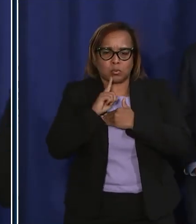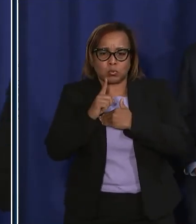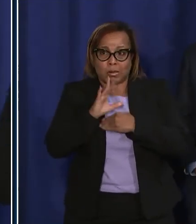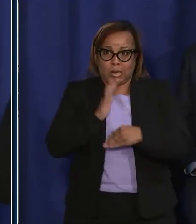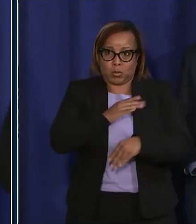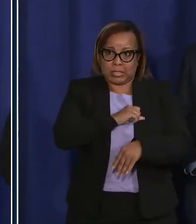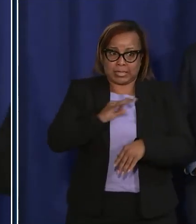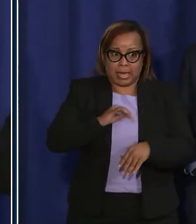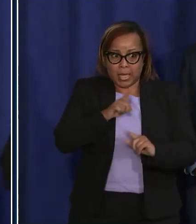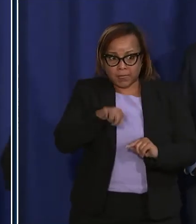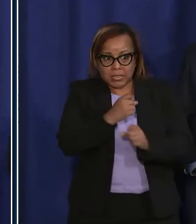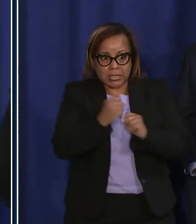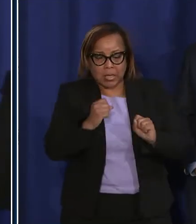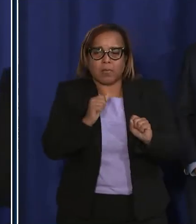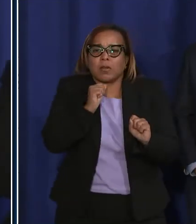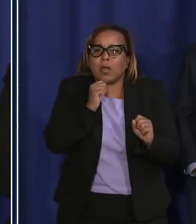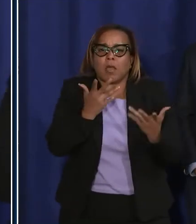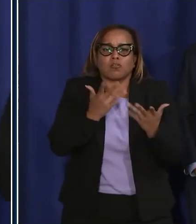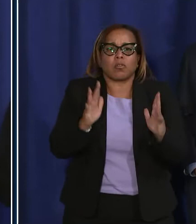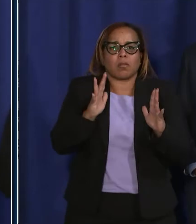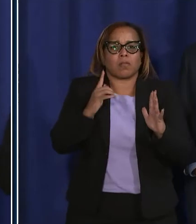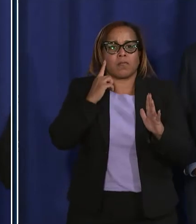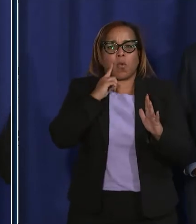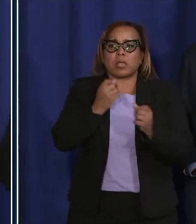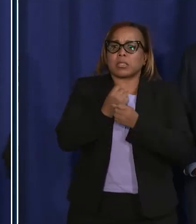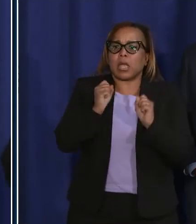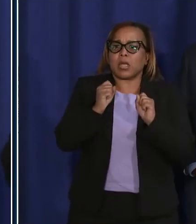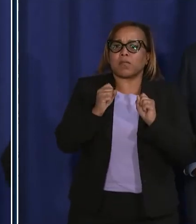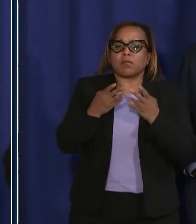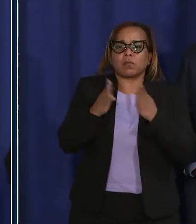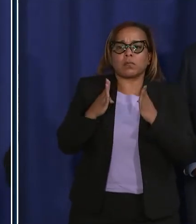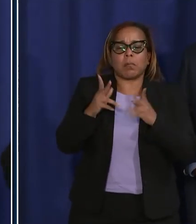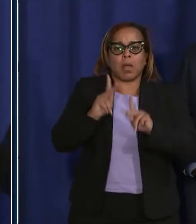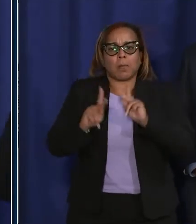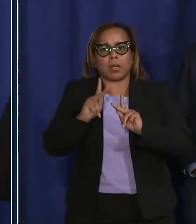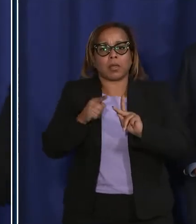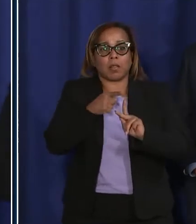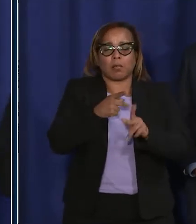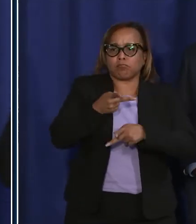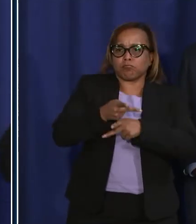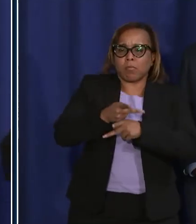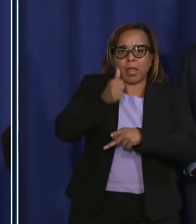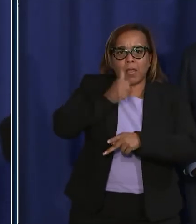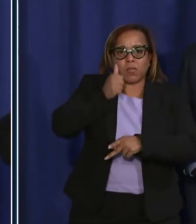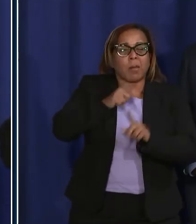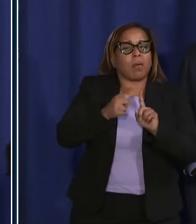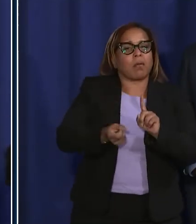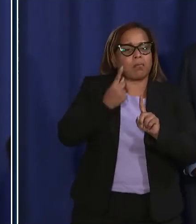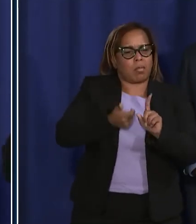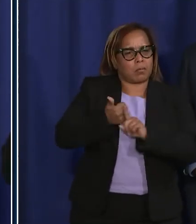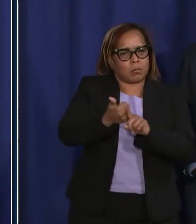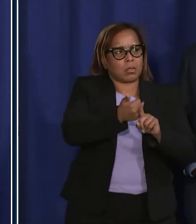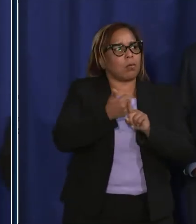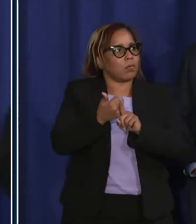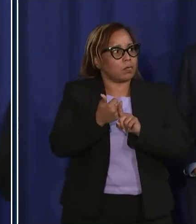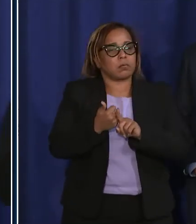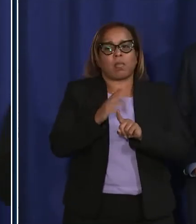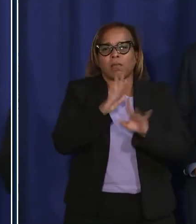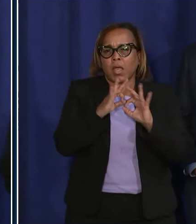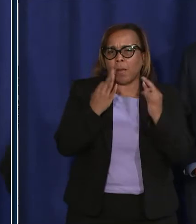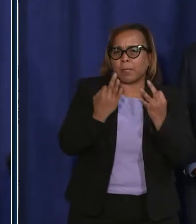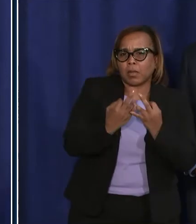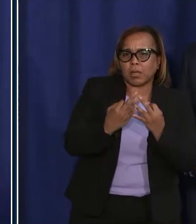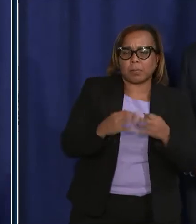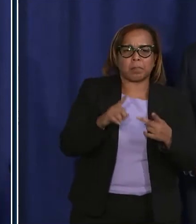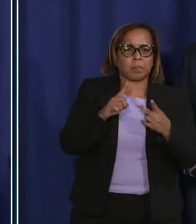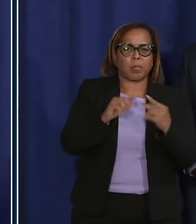is safe, not just for the safety of the general public they serve every day, but for the safety of themselves, for their family members,